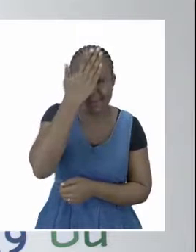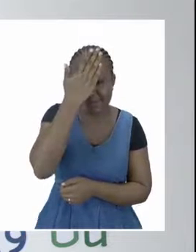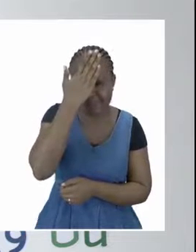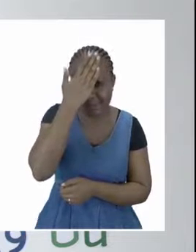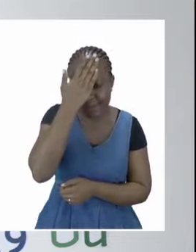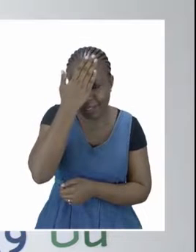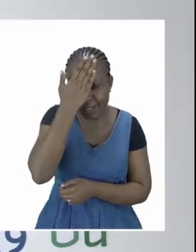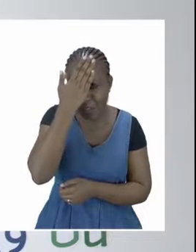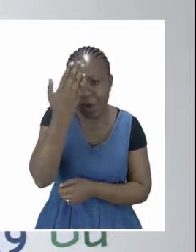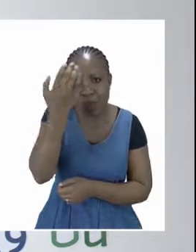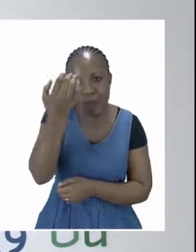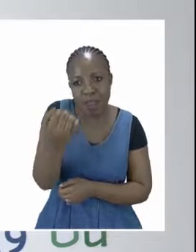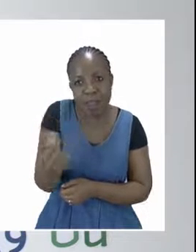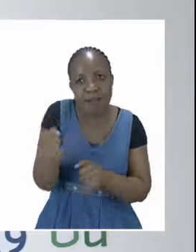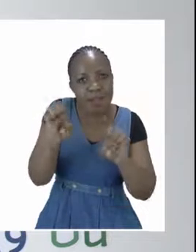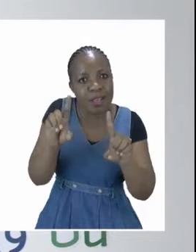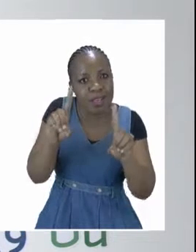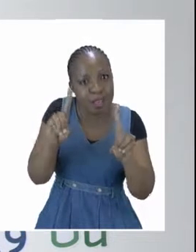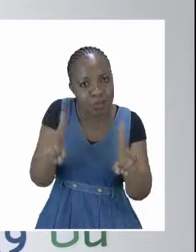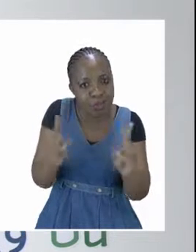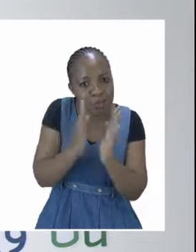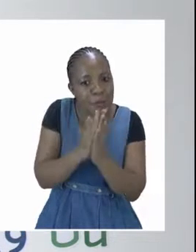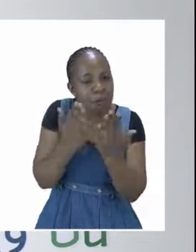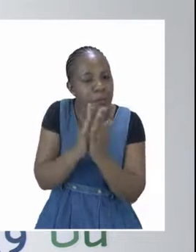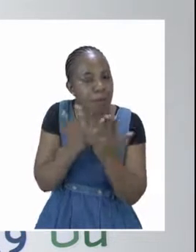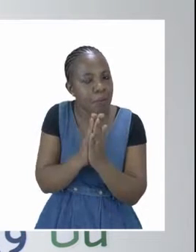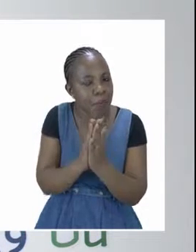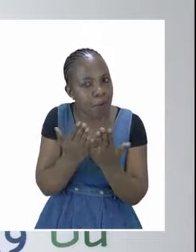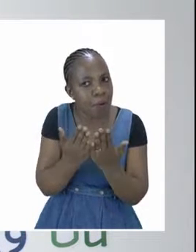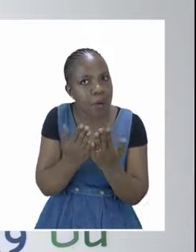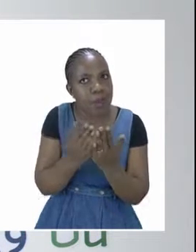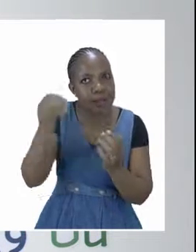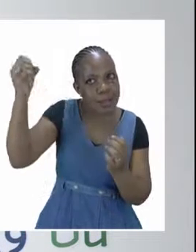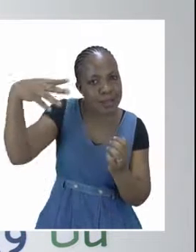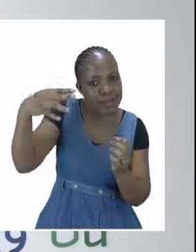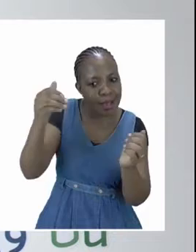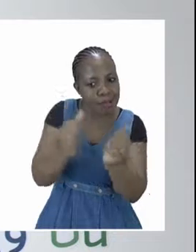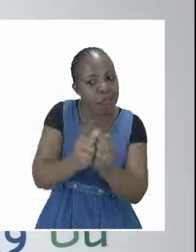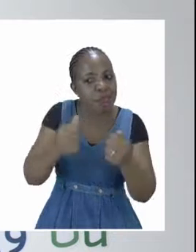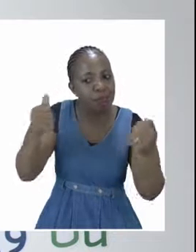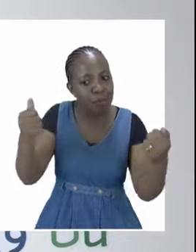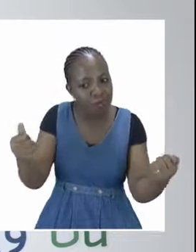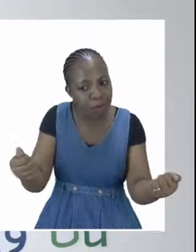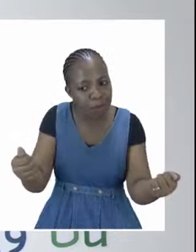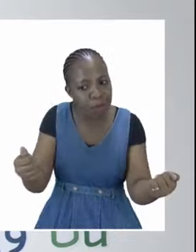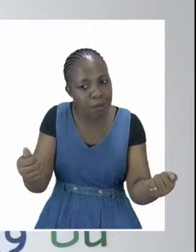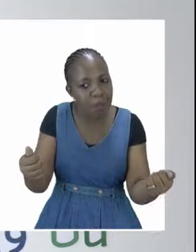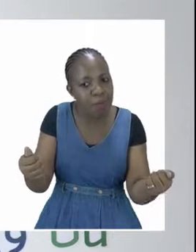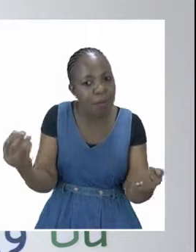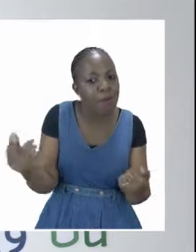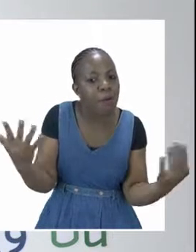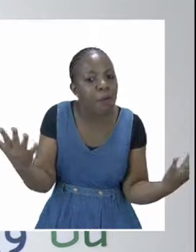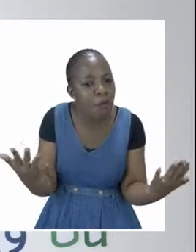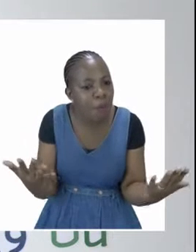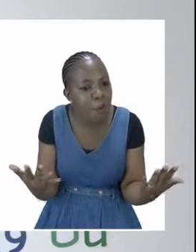booklet in our daily newspaper, street sales, or at your school every Monday